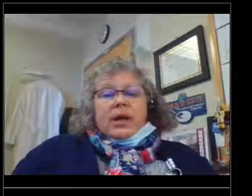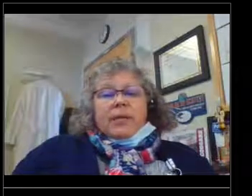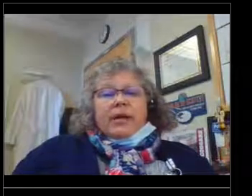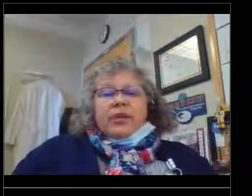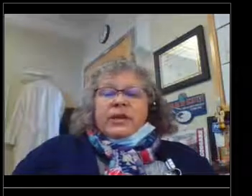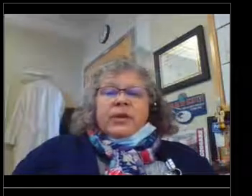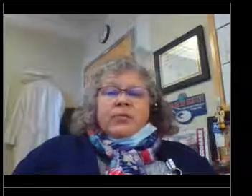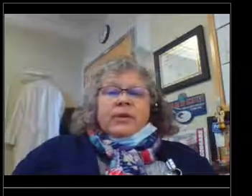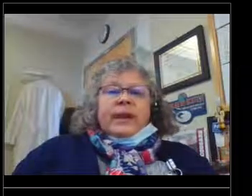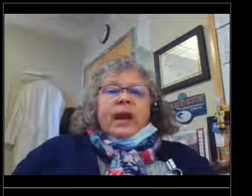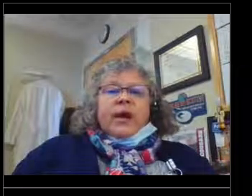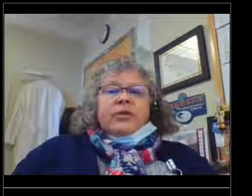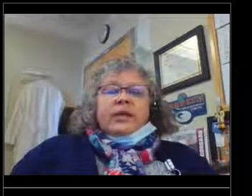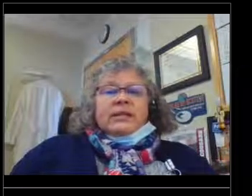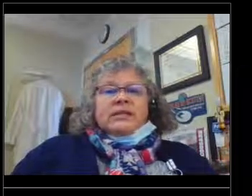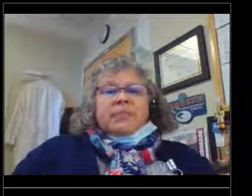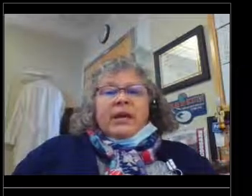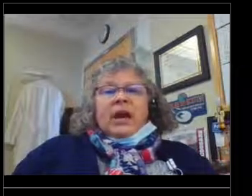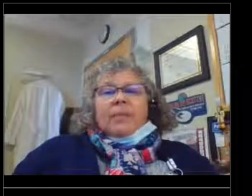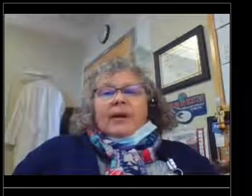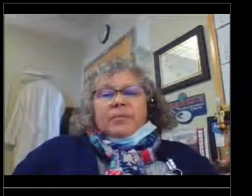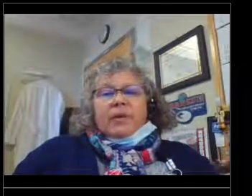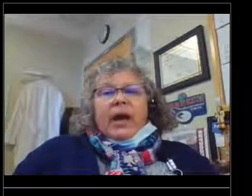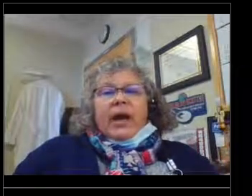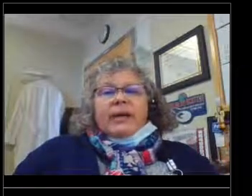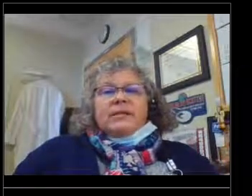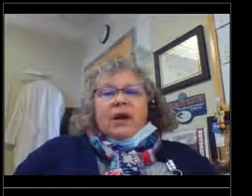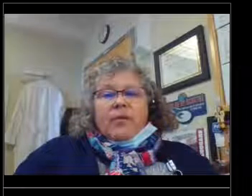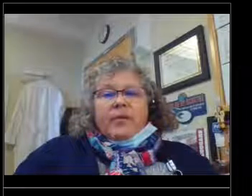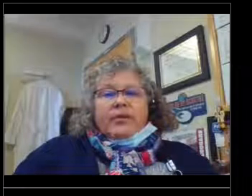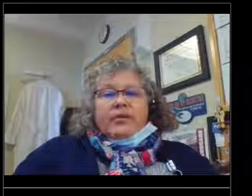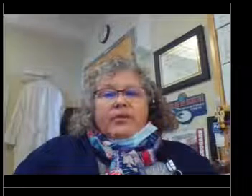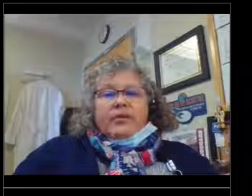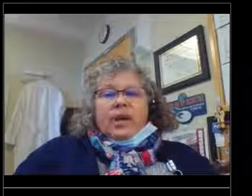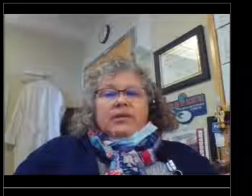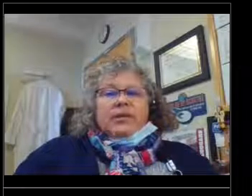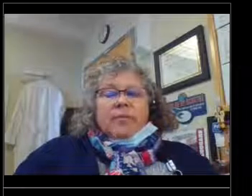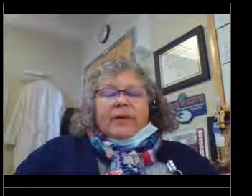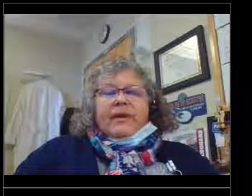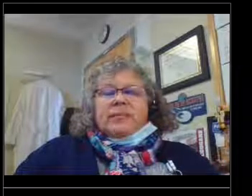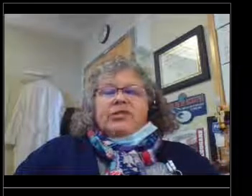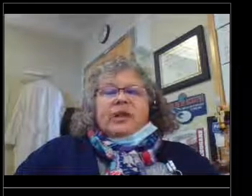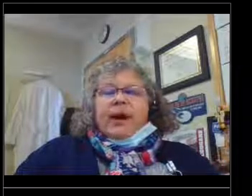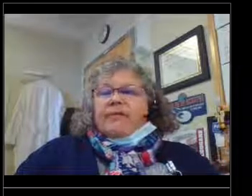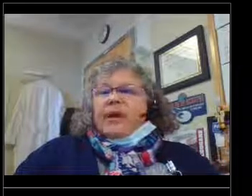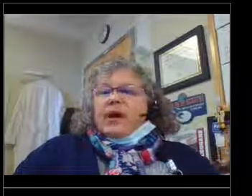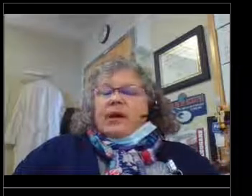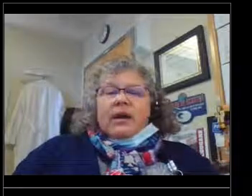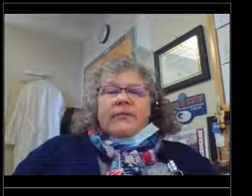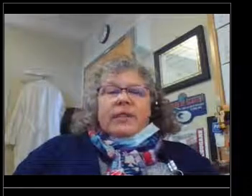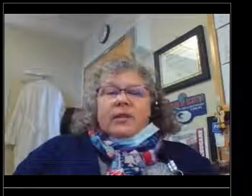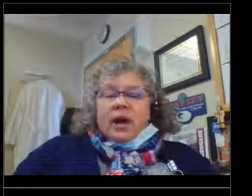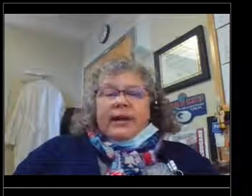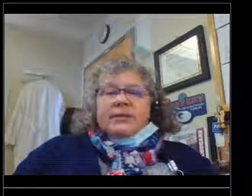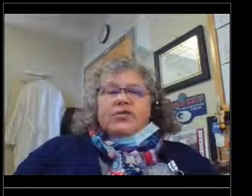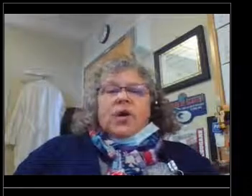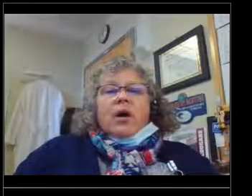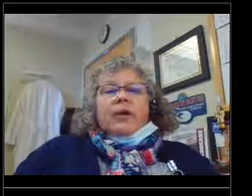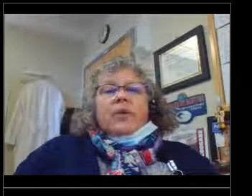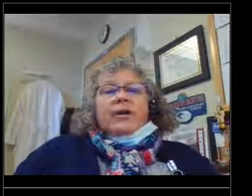physician. And you need to work that out. You need to speak up as a PA to talk with your doctor about that, to make sure that you have kind